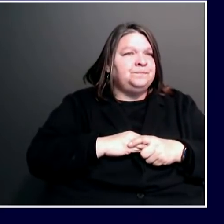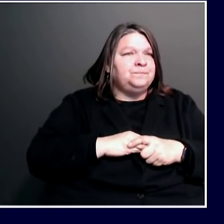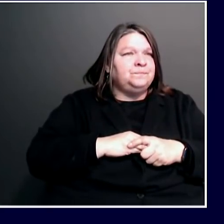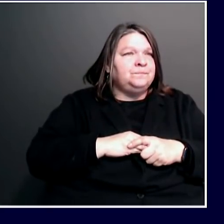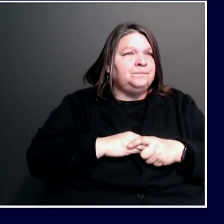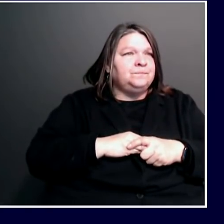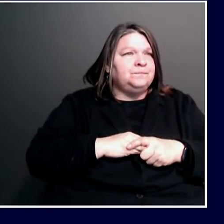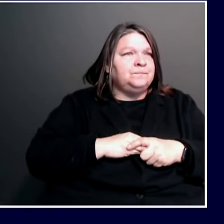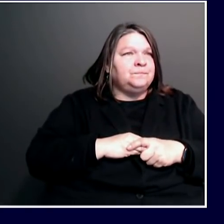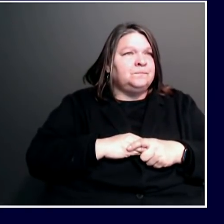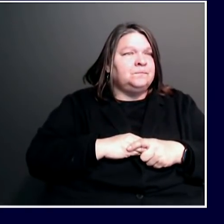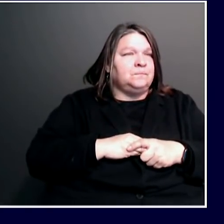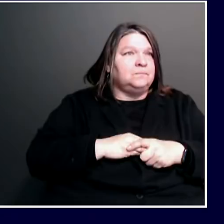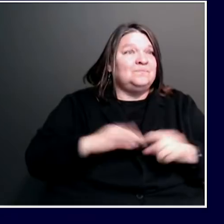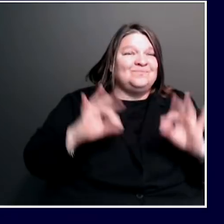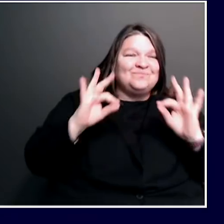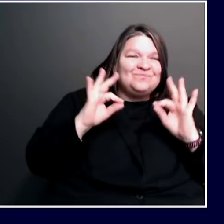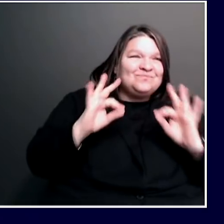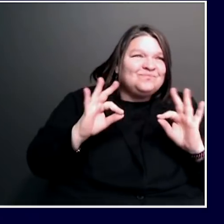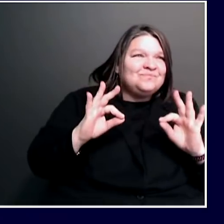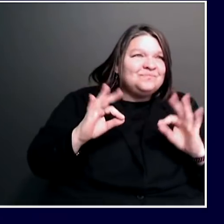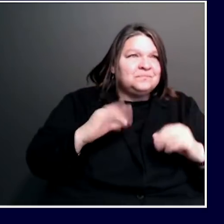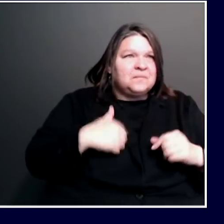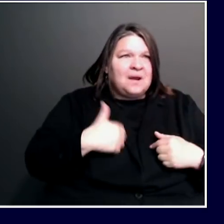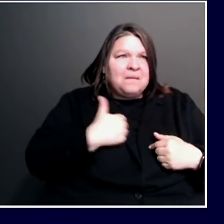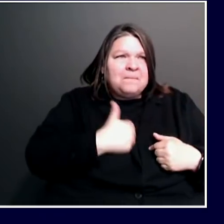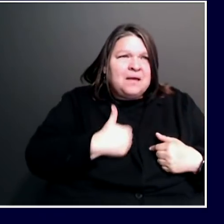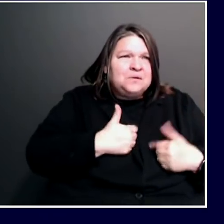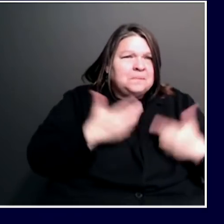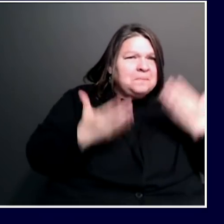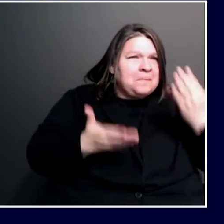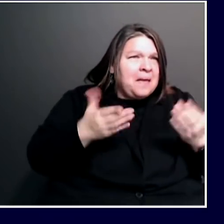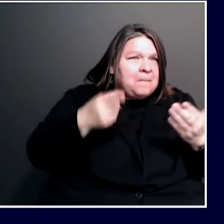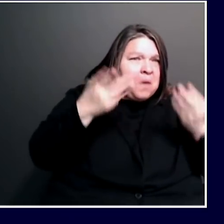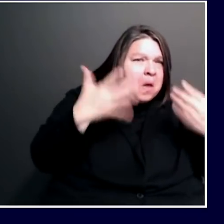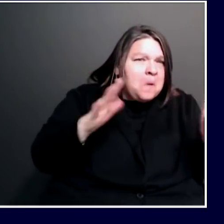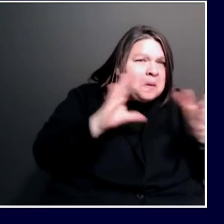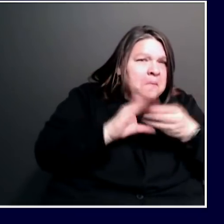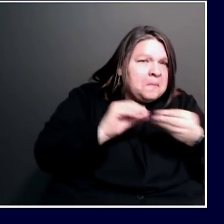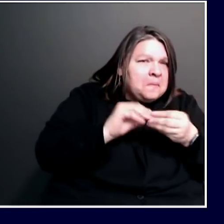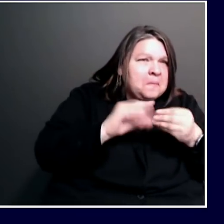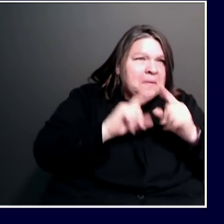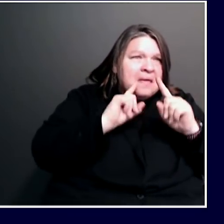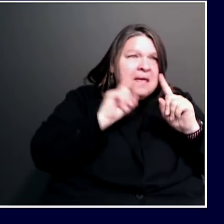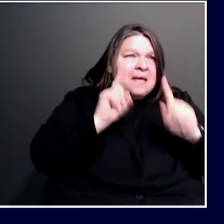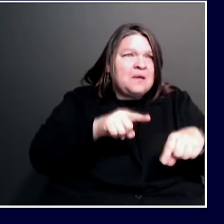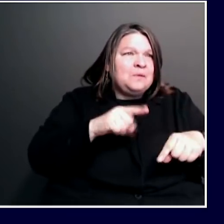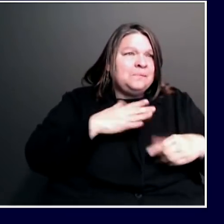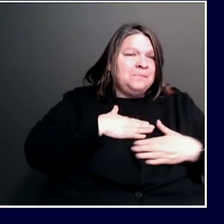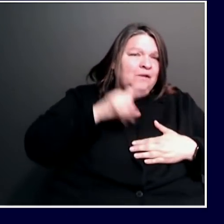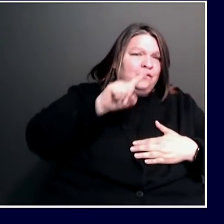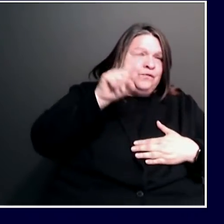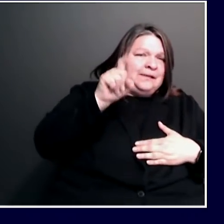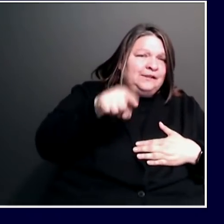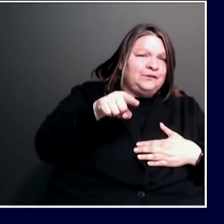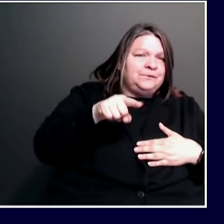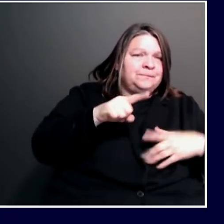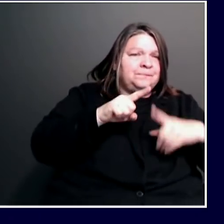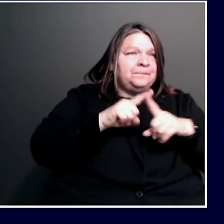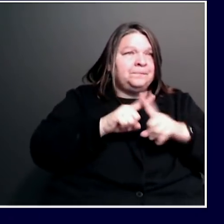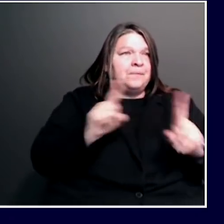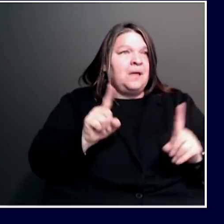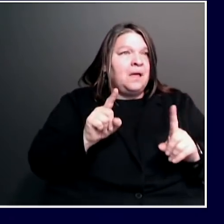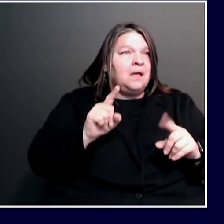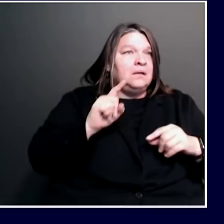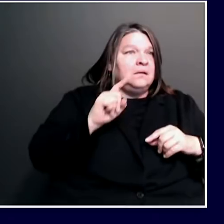Okay, really quickly, and apologies if this has been answered. Will ending the state's contact tracing program help at all with the backlog of